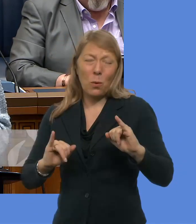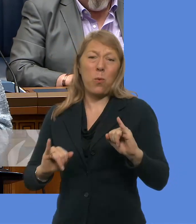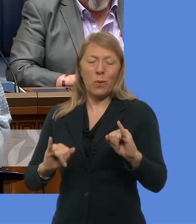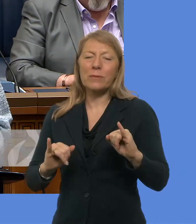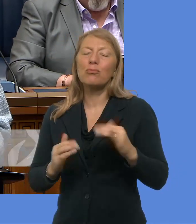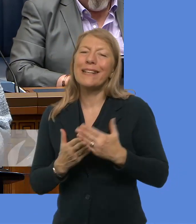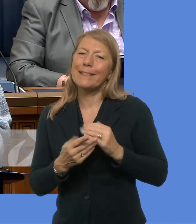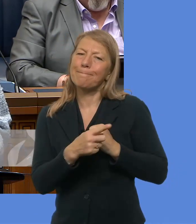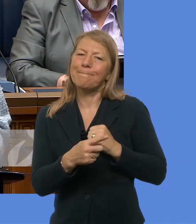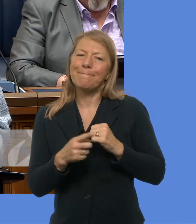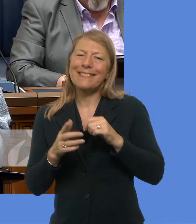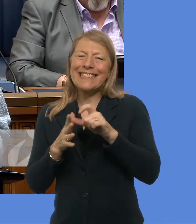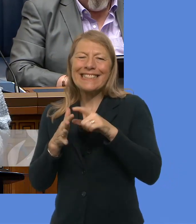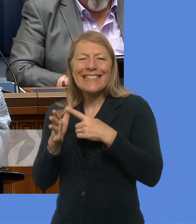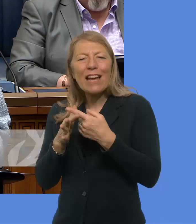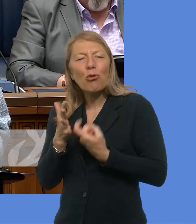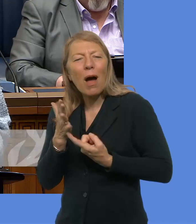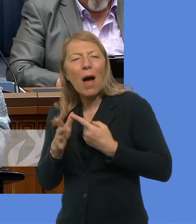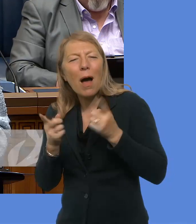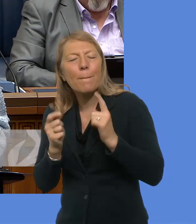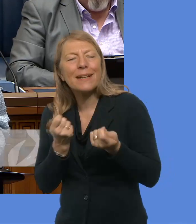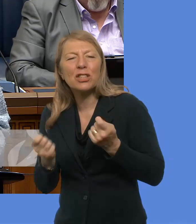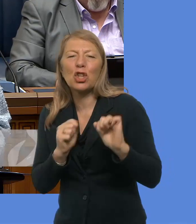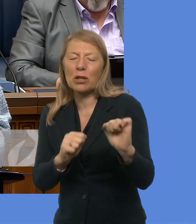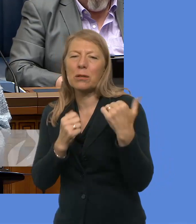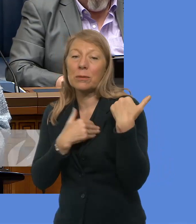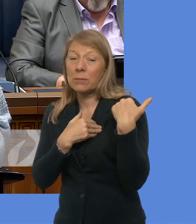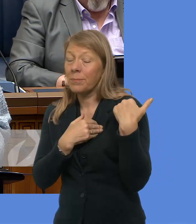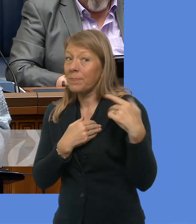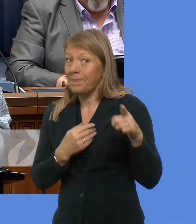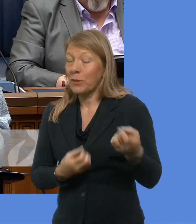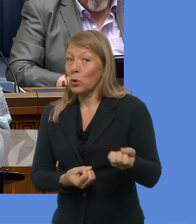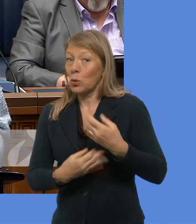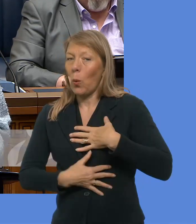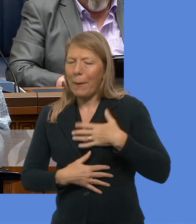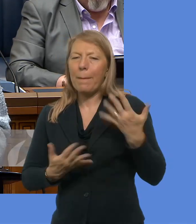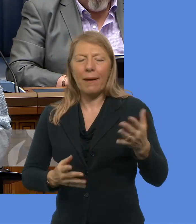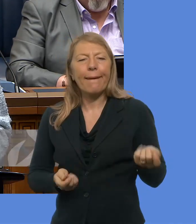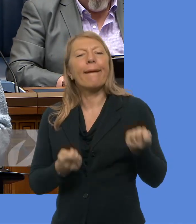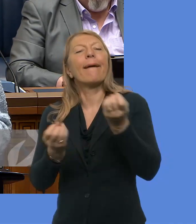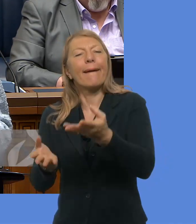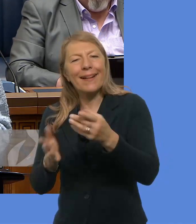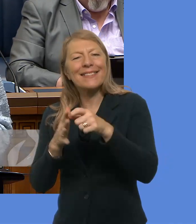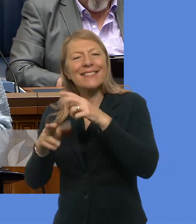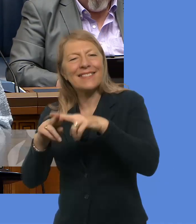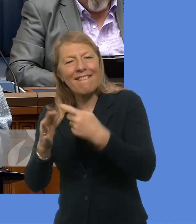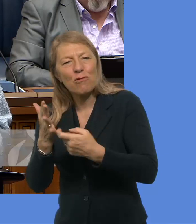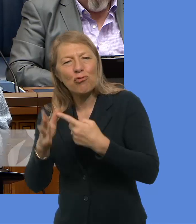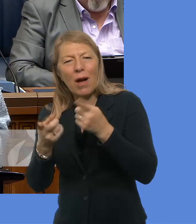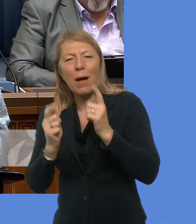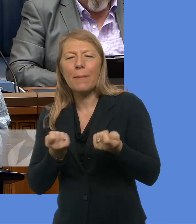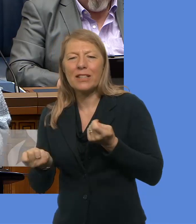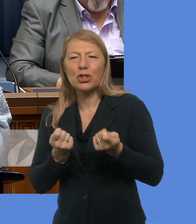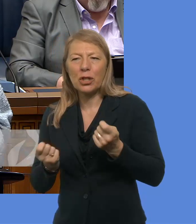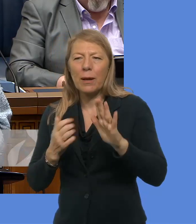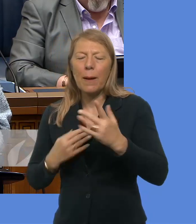has highlighted during his discussions with me that he has raised this with the DEFRA Minister, and I am happy to continue to engage with the